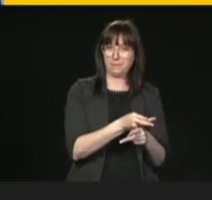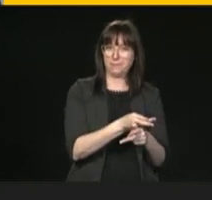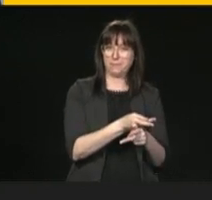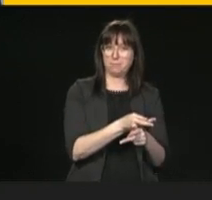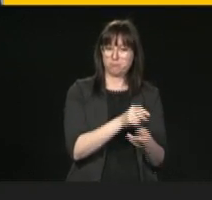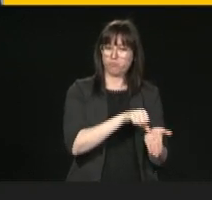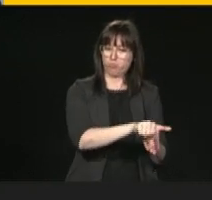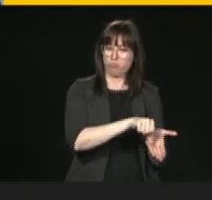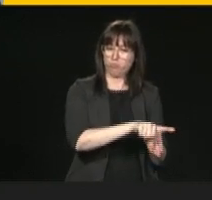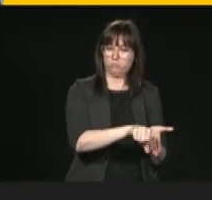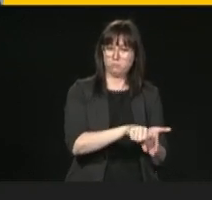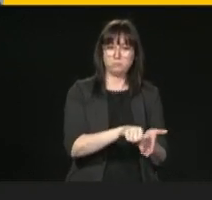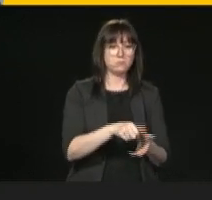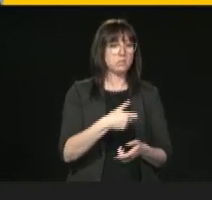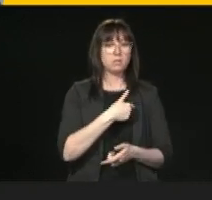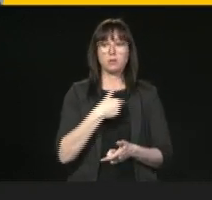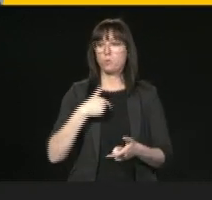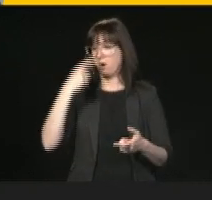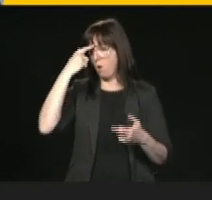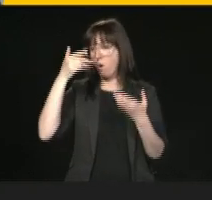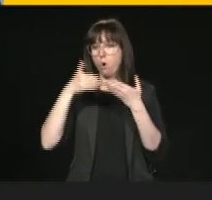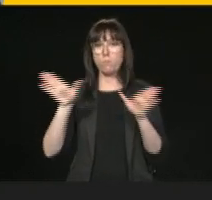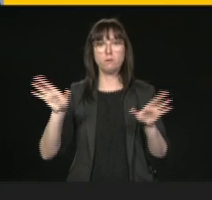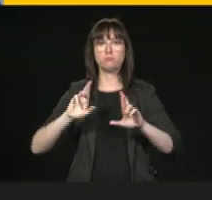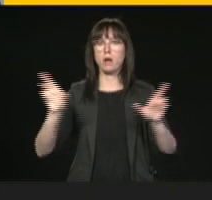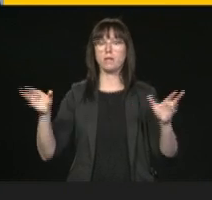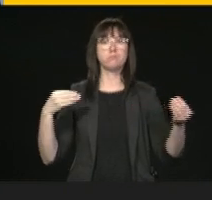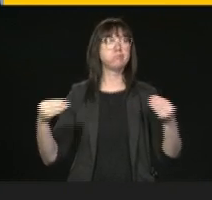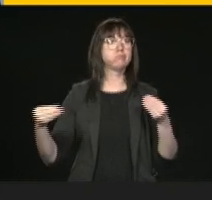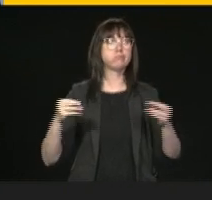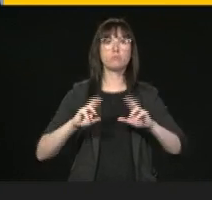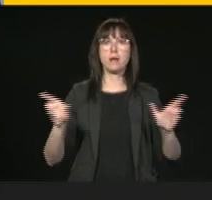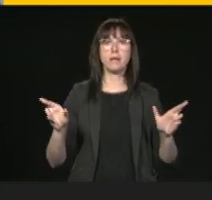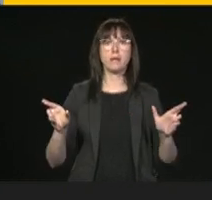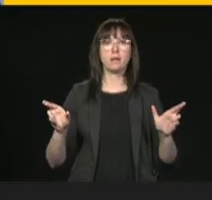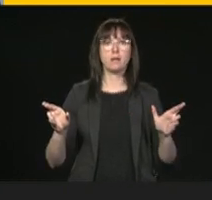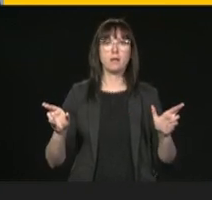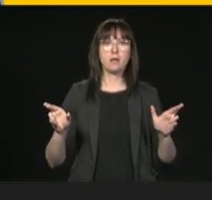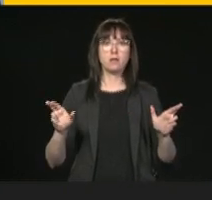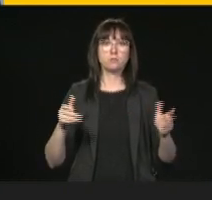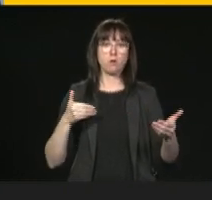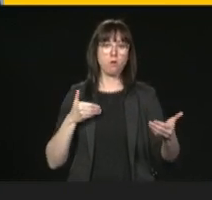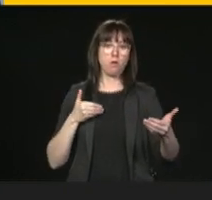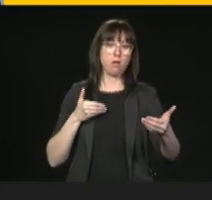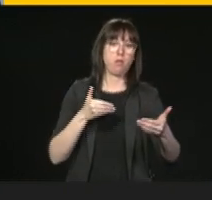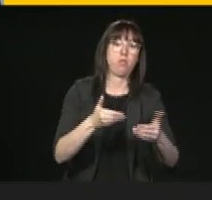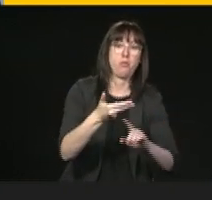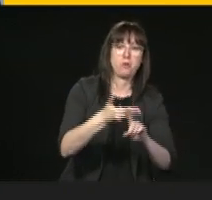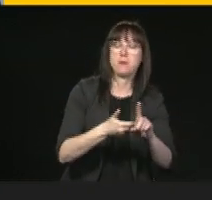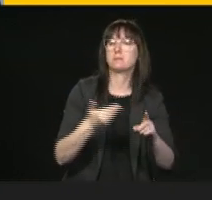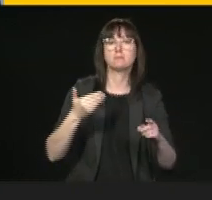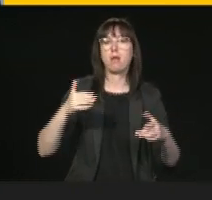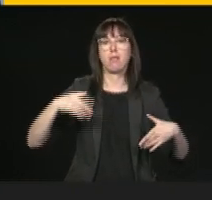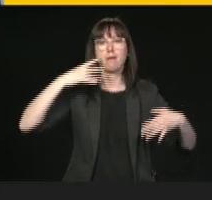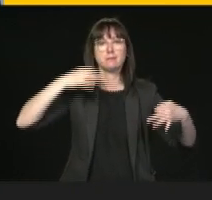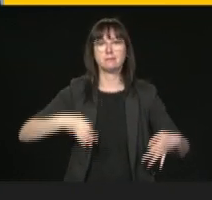that we face. So we aren't there yet, so I don't need to yet come to that conclusion. But what we've demonstrated is that we do want to address